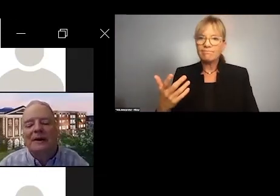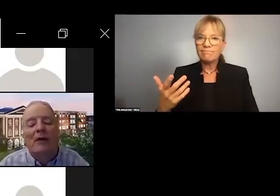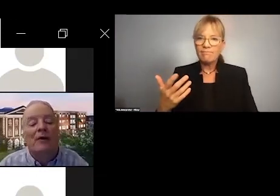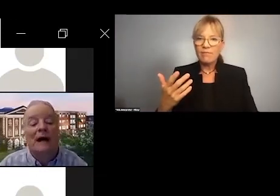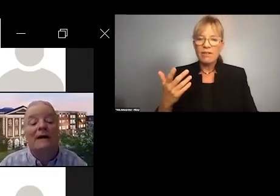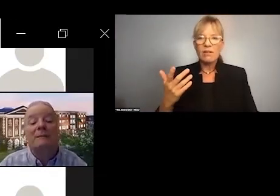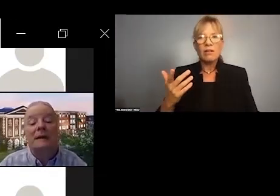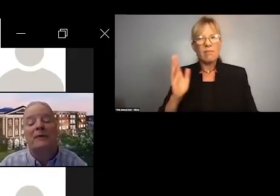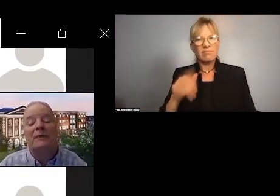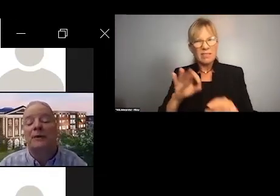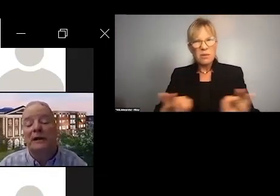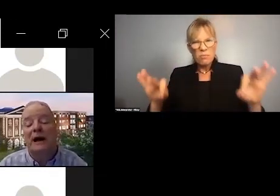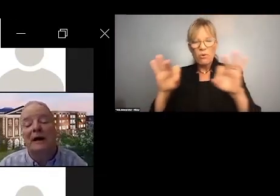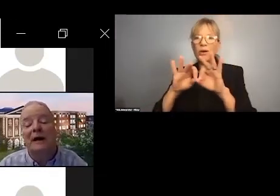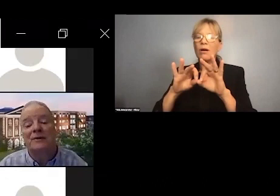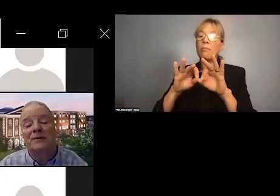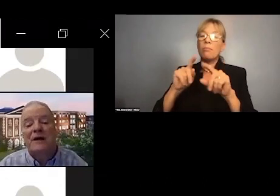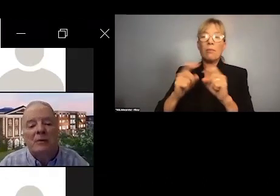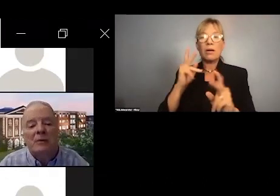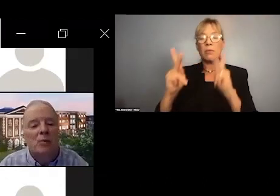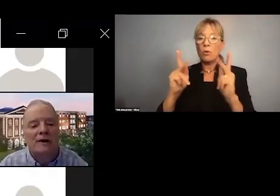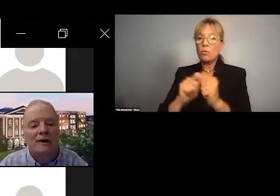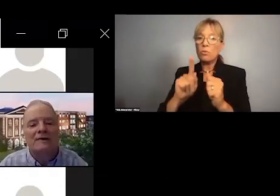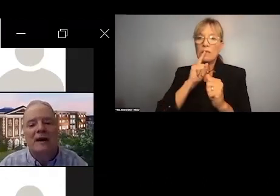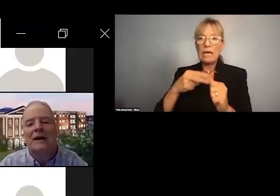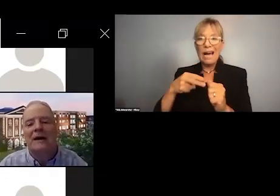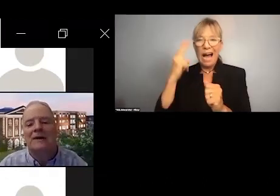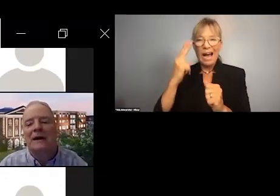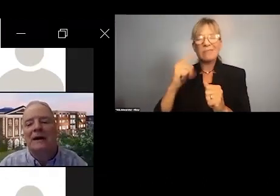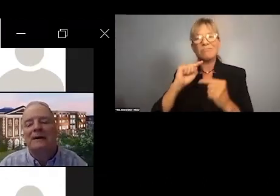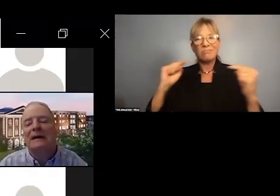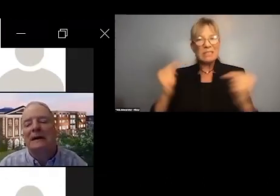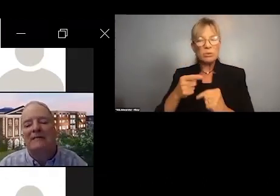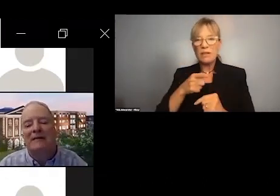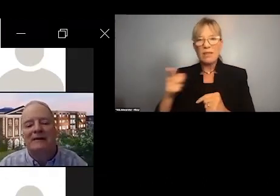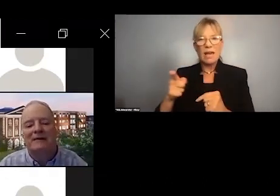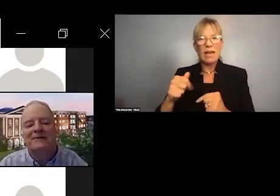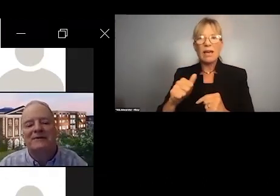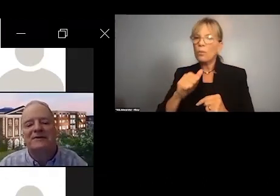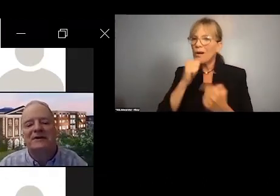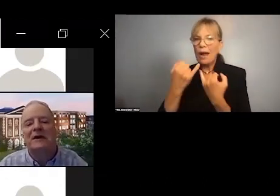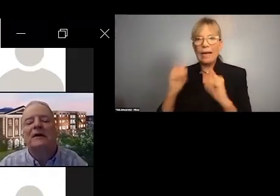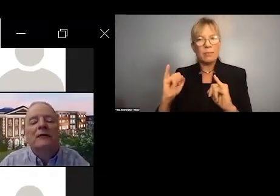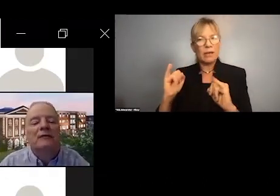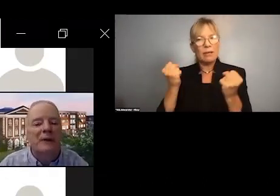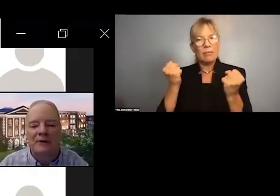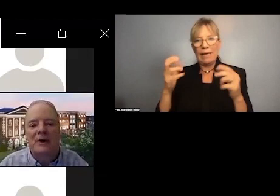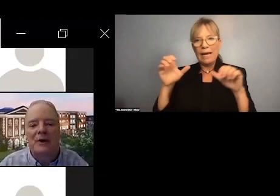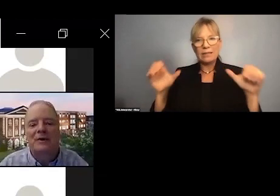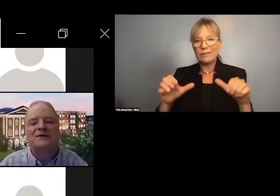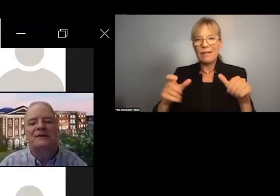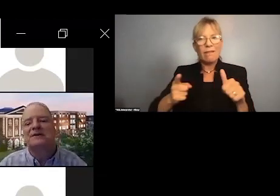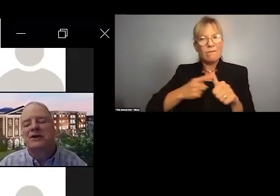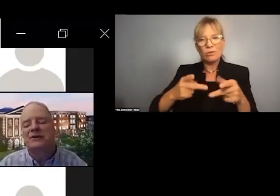that's important. Although a lot of the people with the really high injuries weren't independent in a lot of activities to